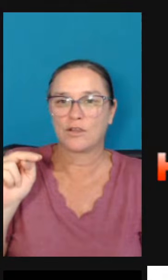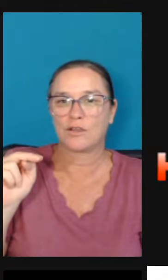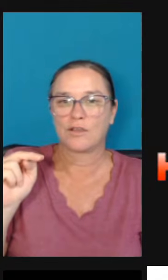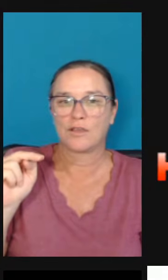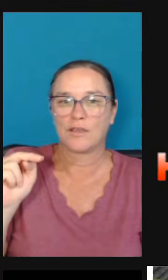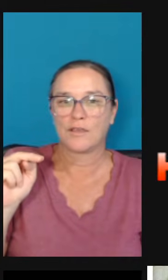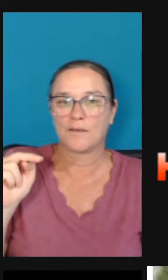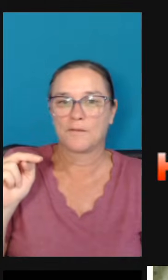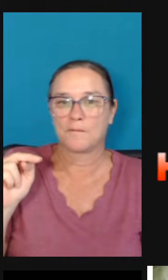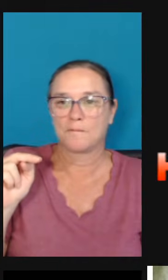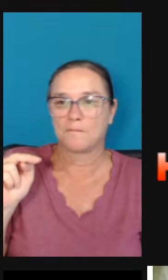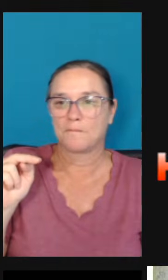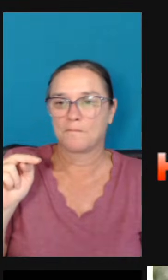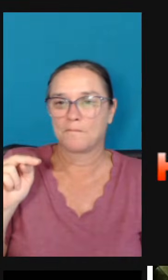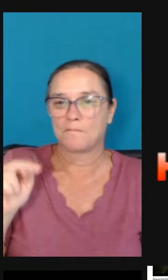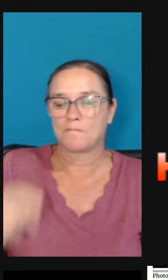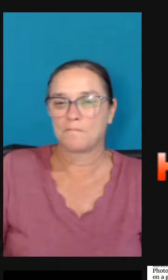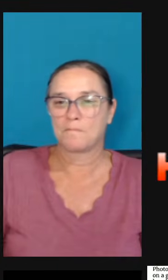sitting there just like that.